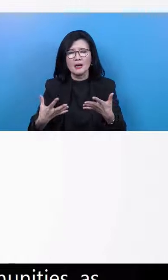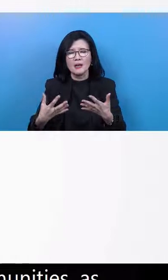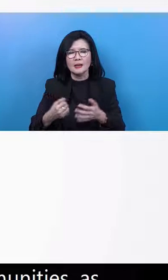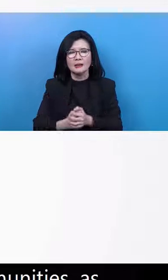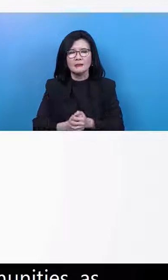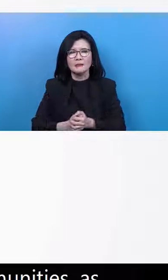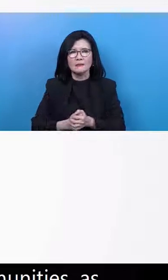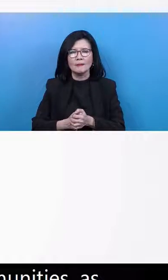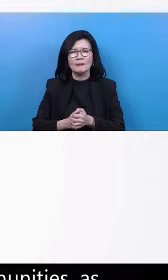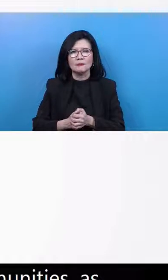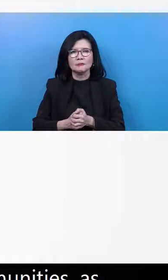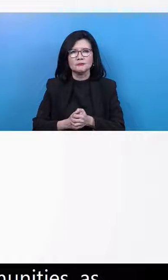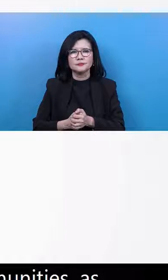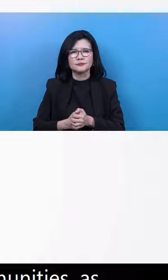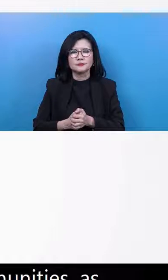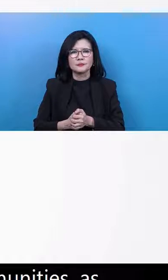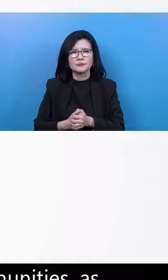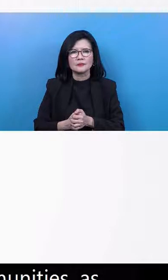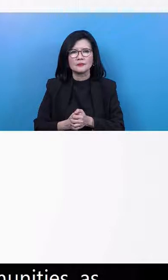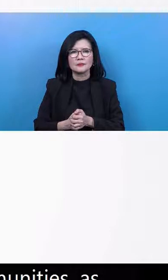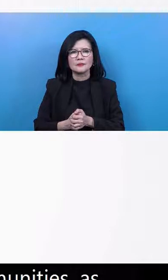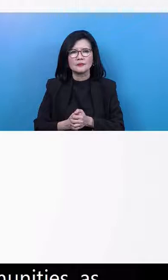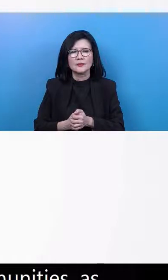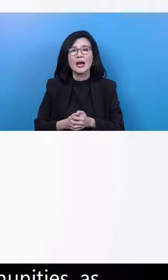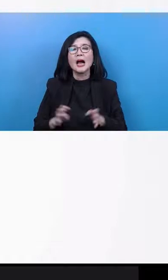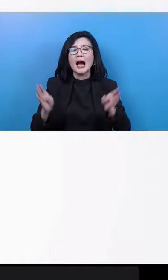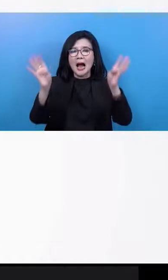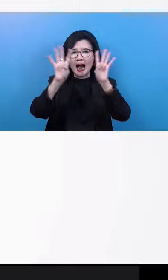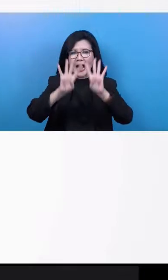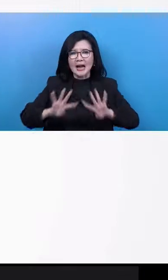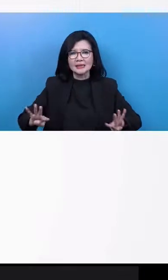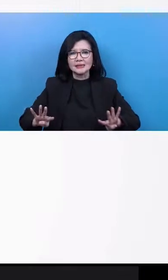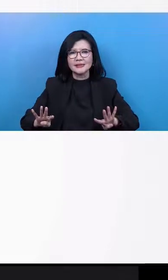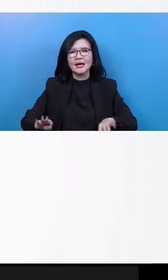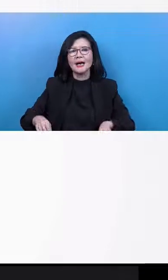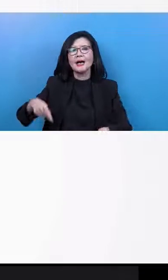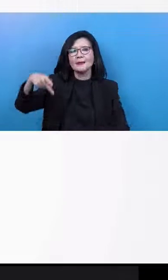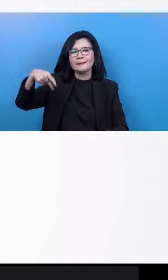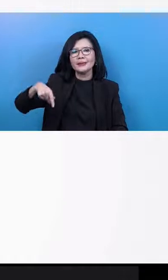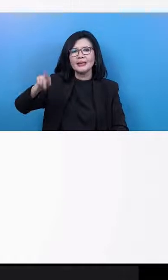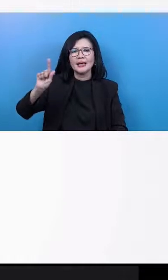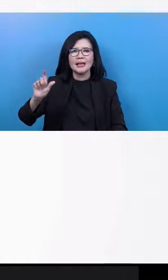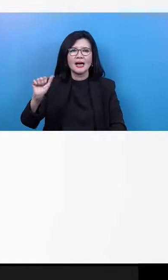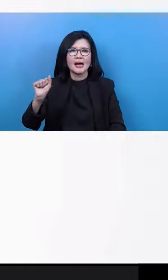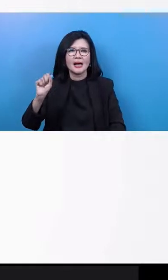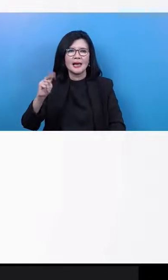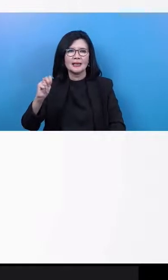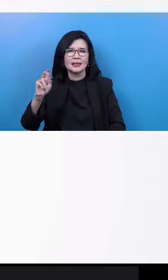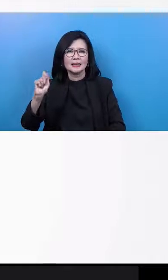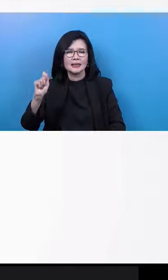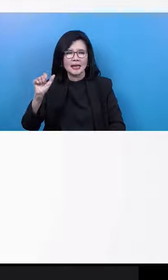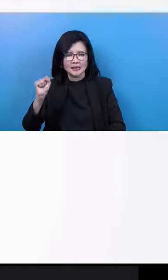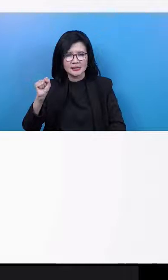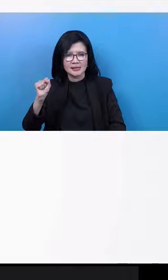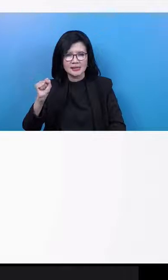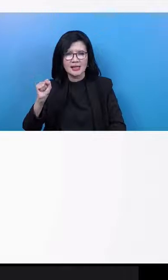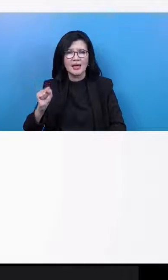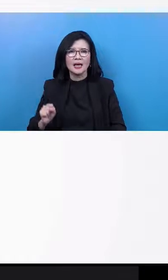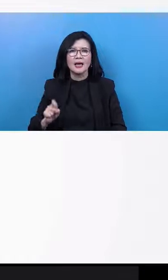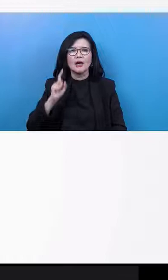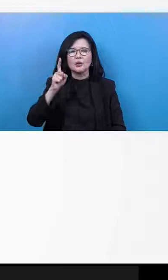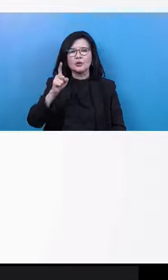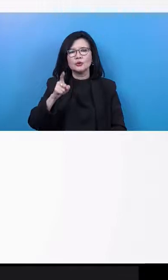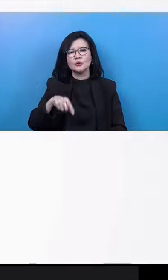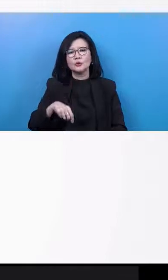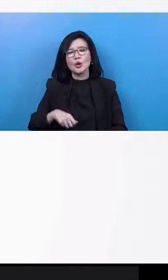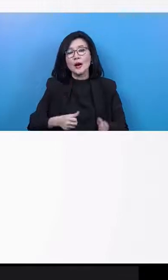the ASEAN +3 Emergency Rice Reserve Initiative, which is aimed to provide assurance of food security in the region, which